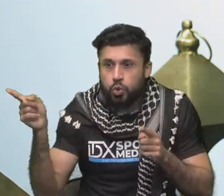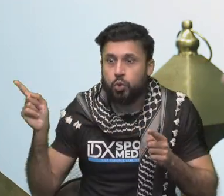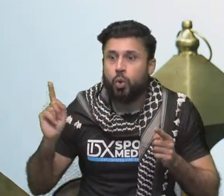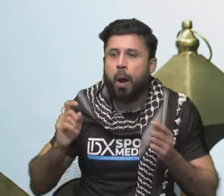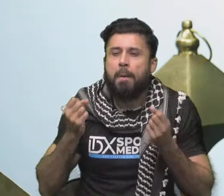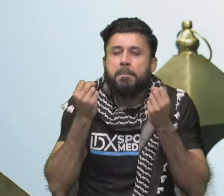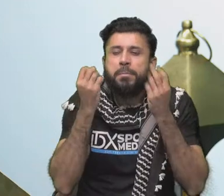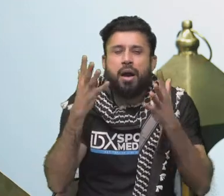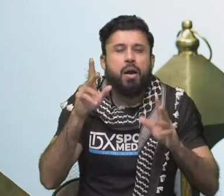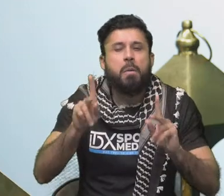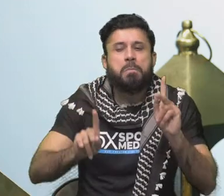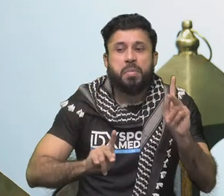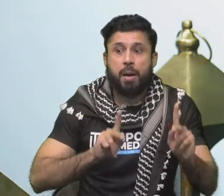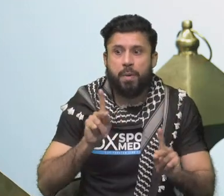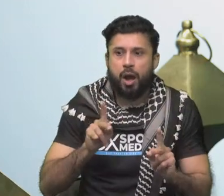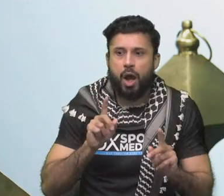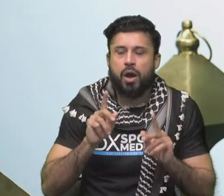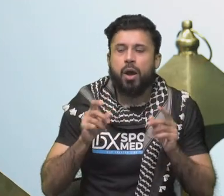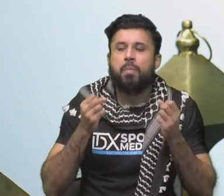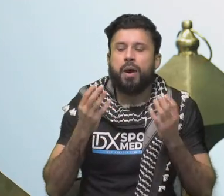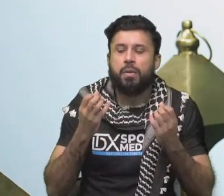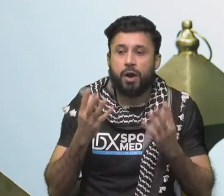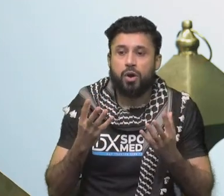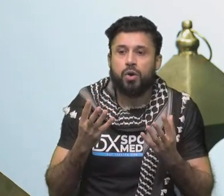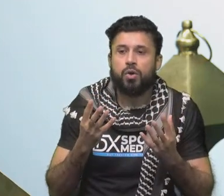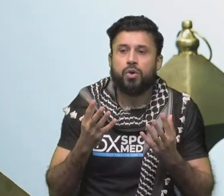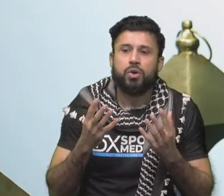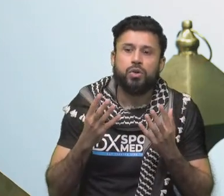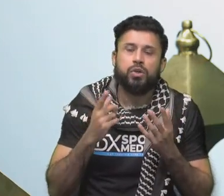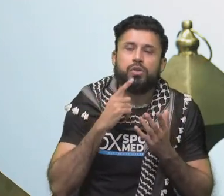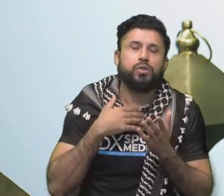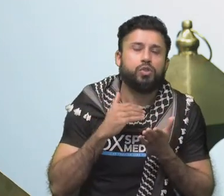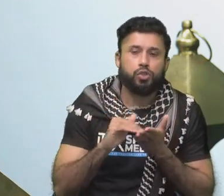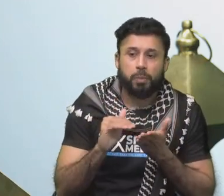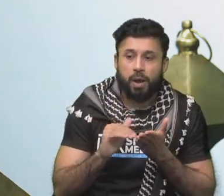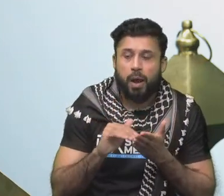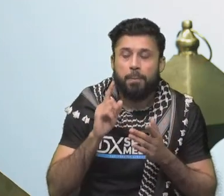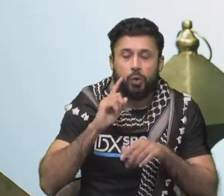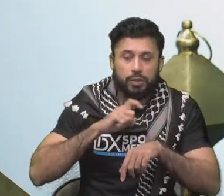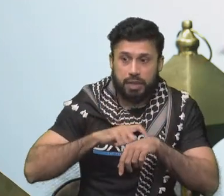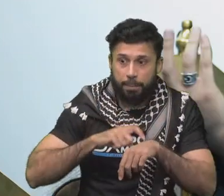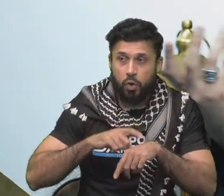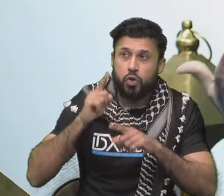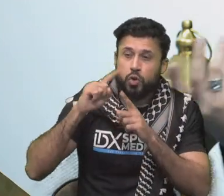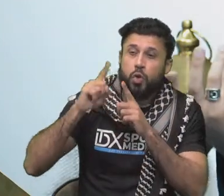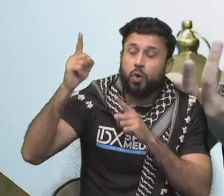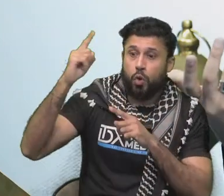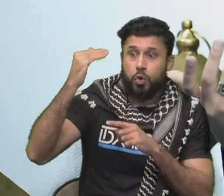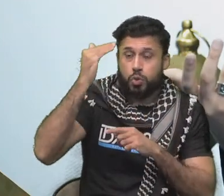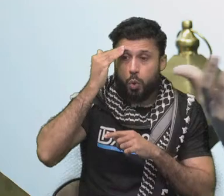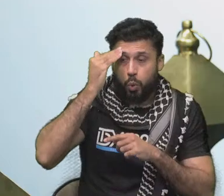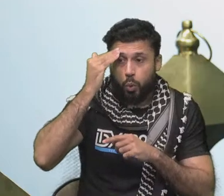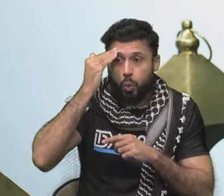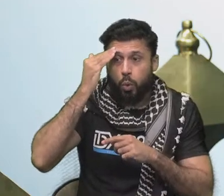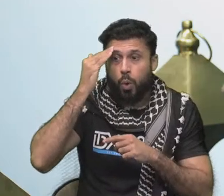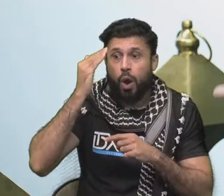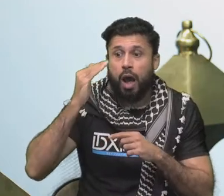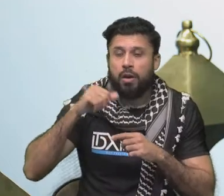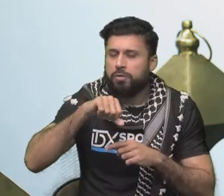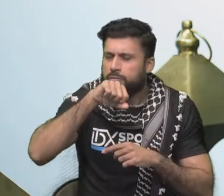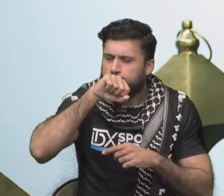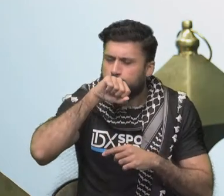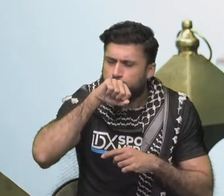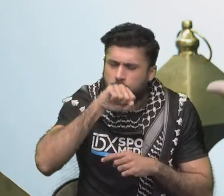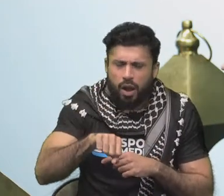repenter despite their sin, their inevitable sin. But Allah does not say Allah loves the sinner, even though we're all sinners and we're